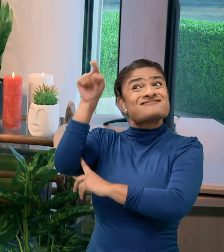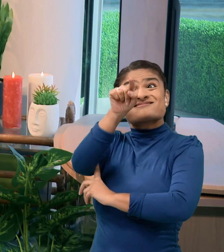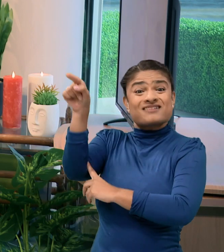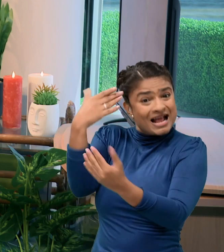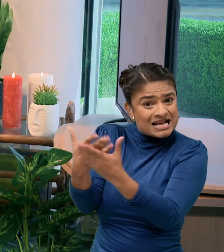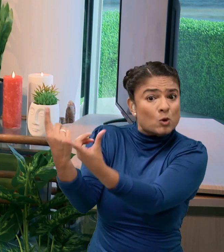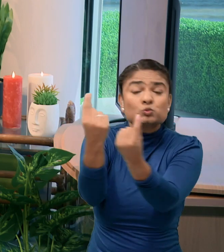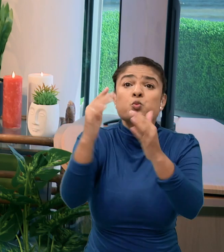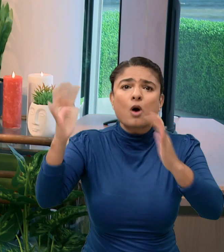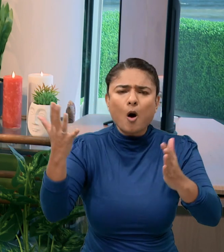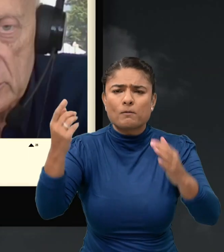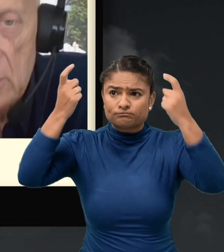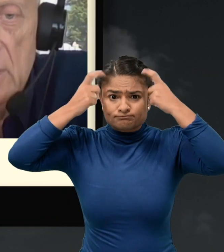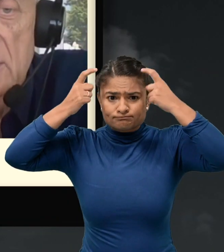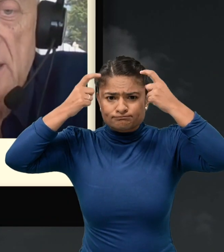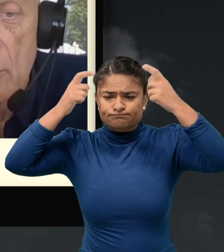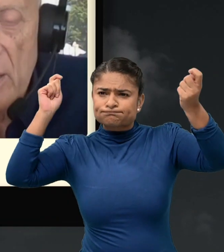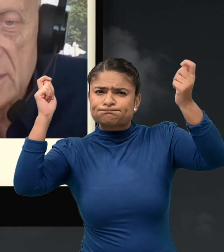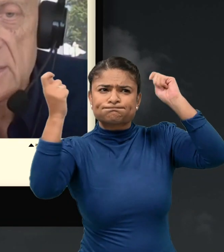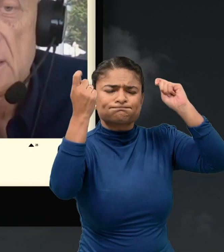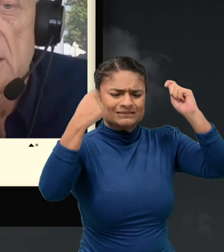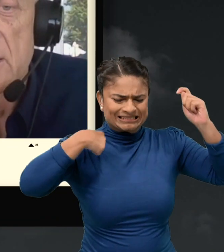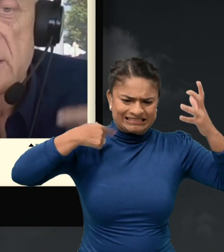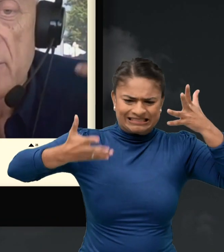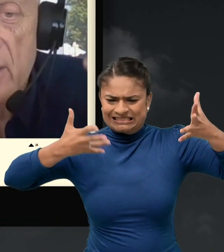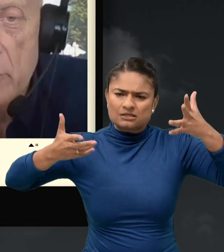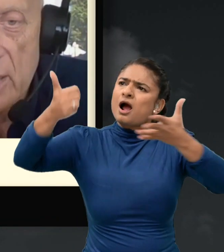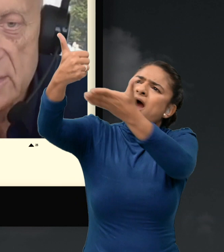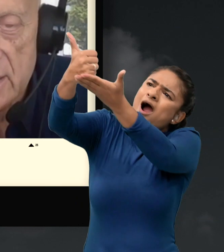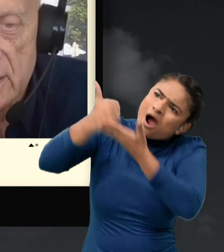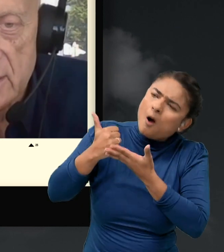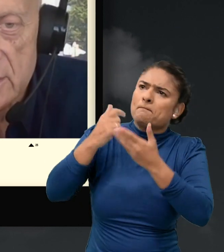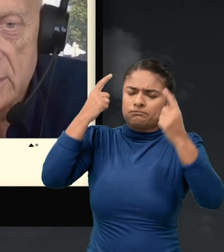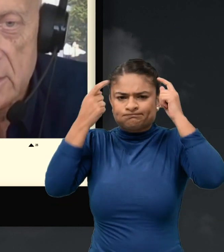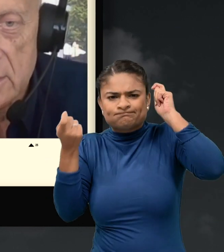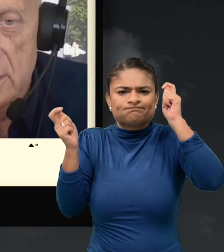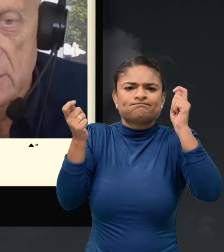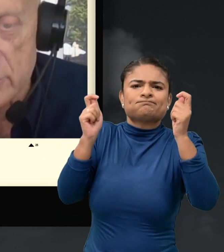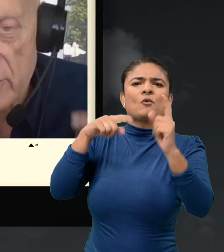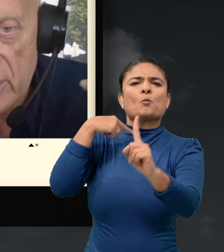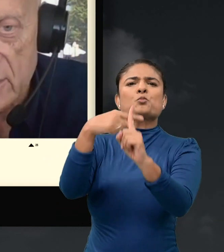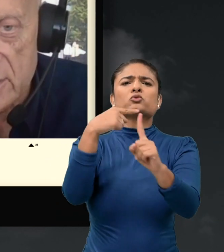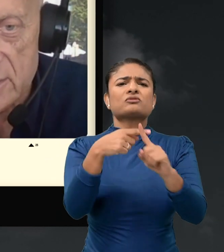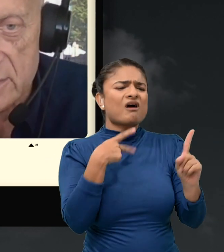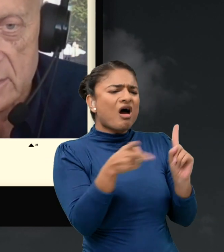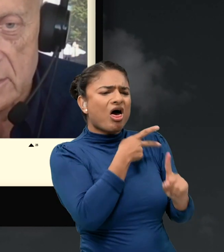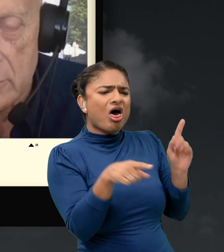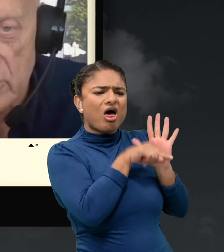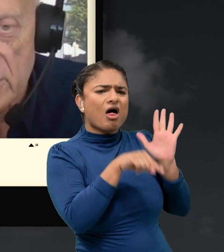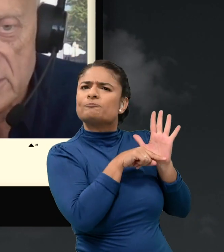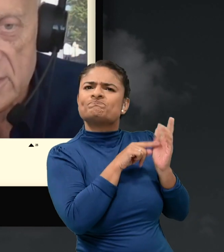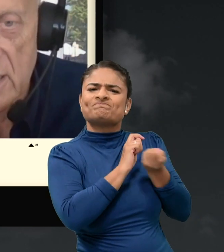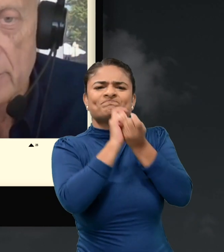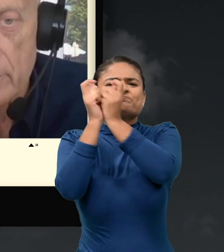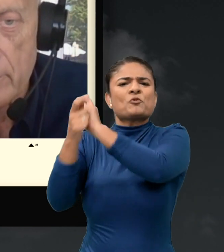So what the government can do is help us discover that mindset to be victors